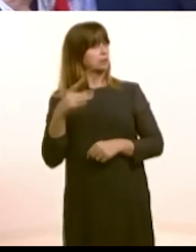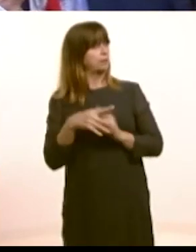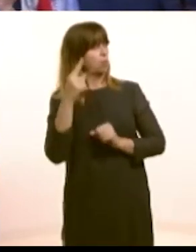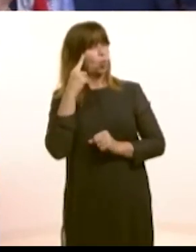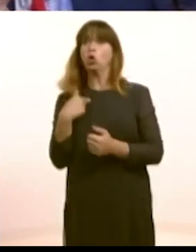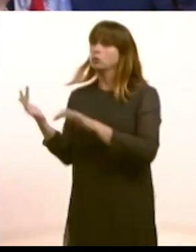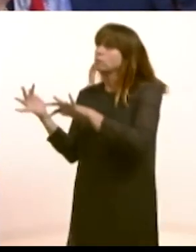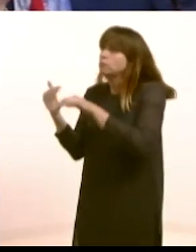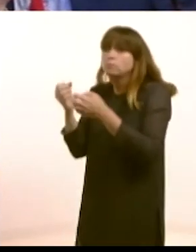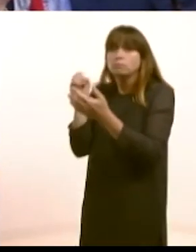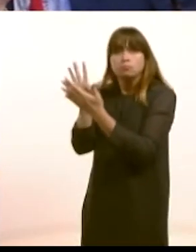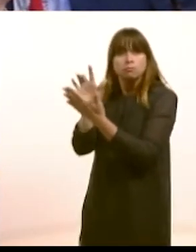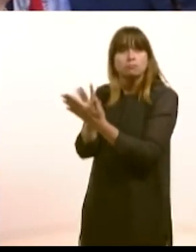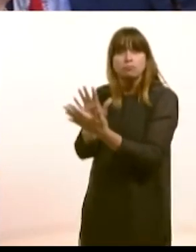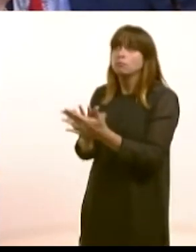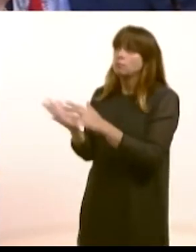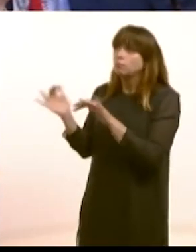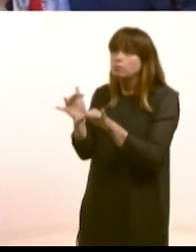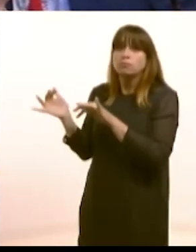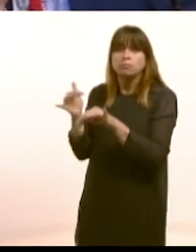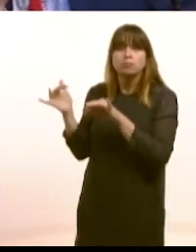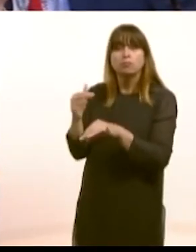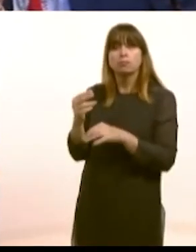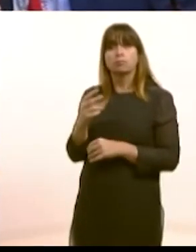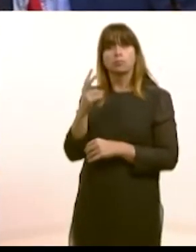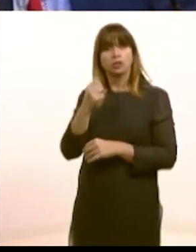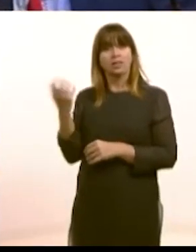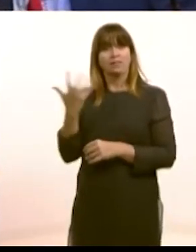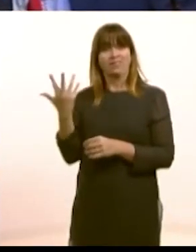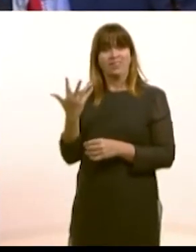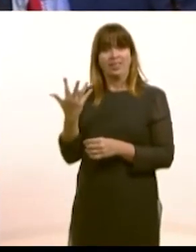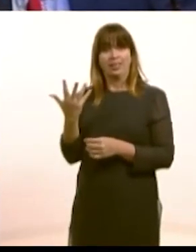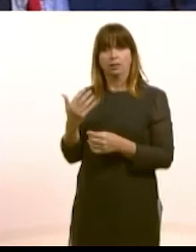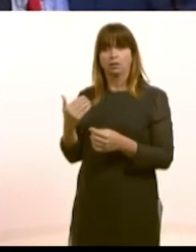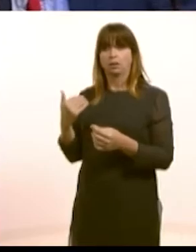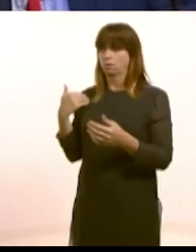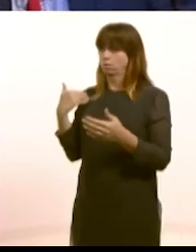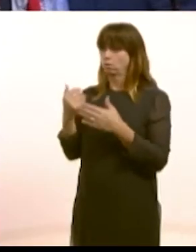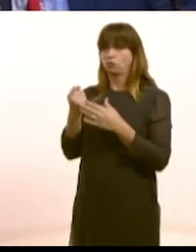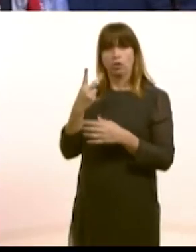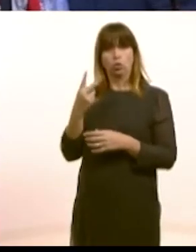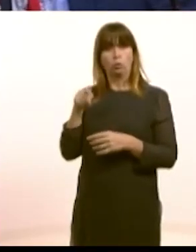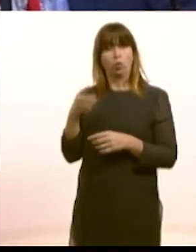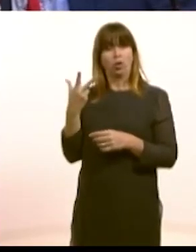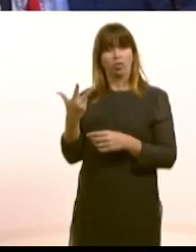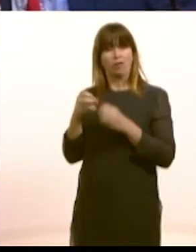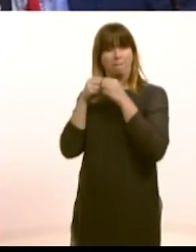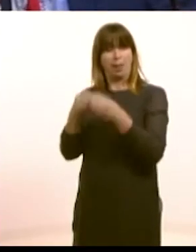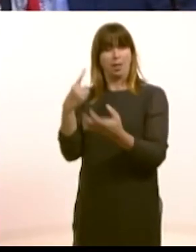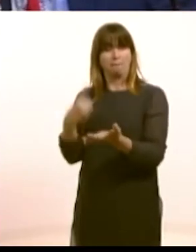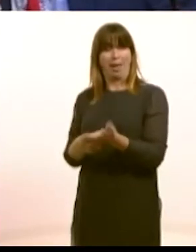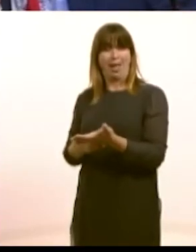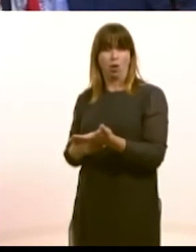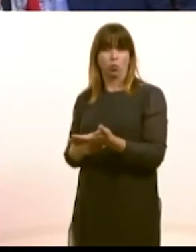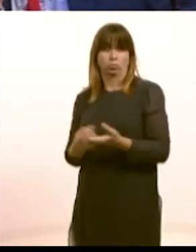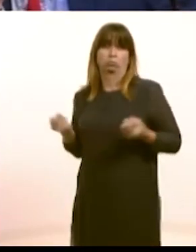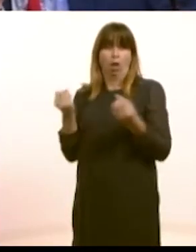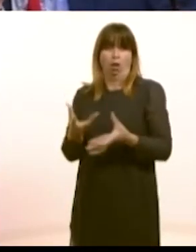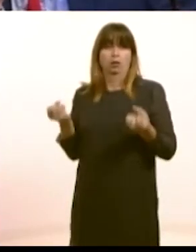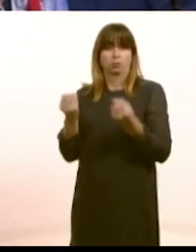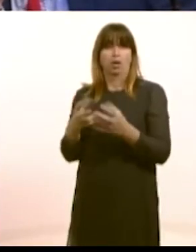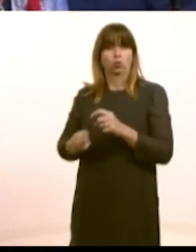that expenditure by staying visitors in Wales in 2015 was over £2.3 billion, well above